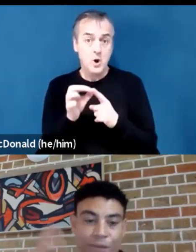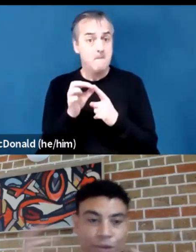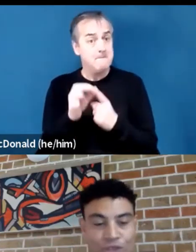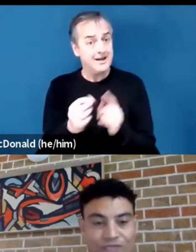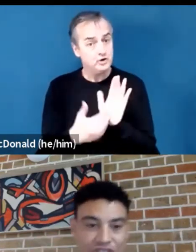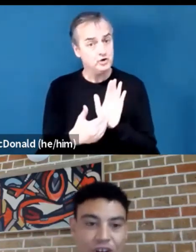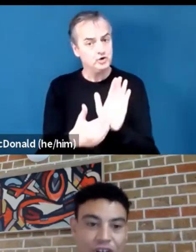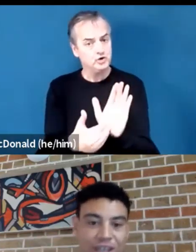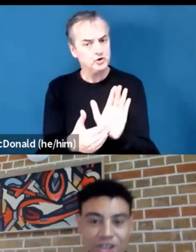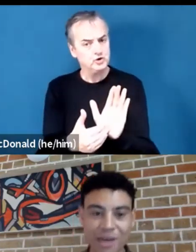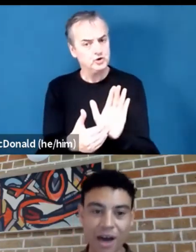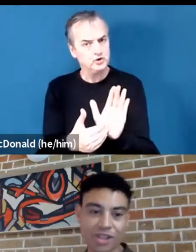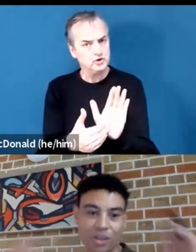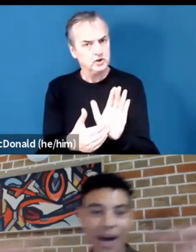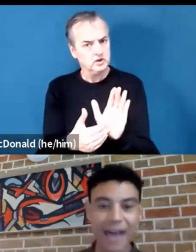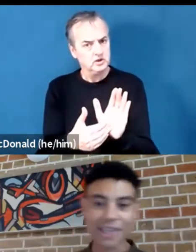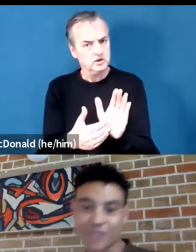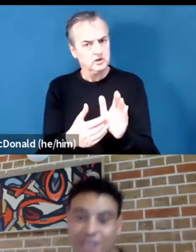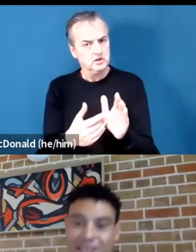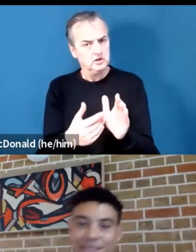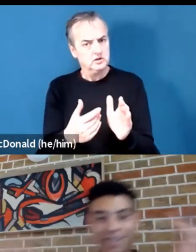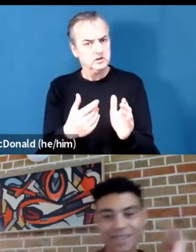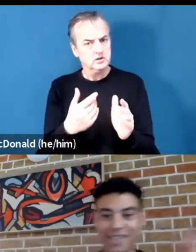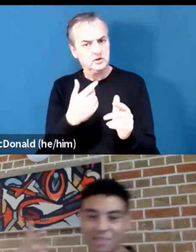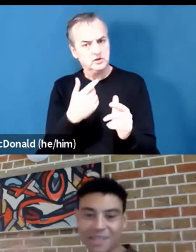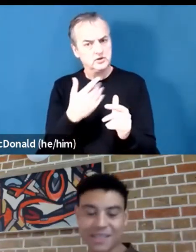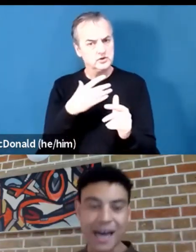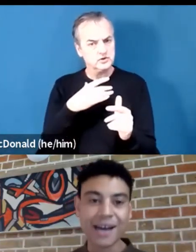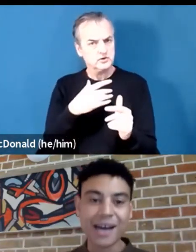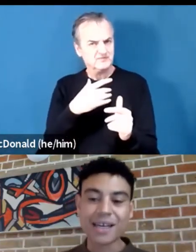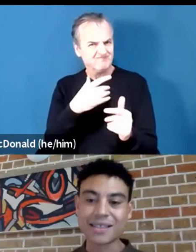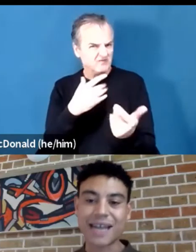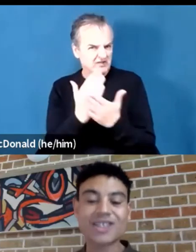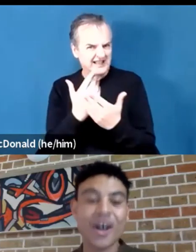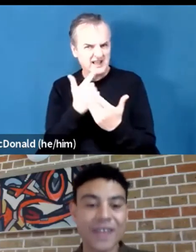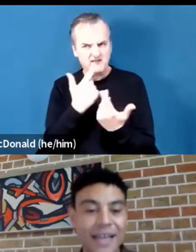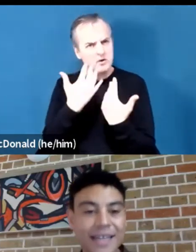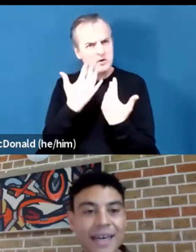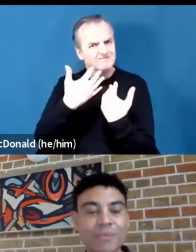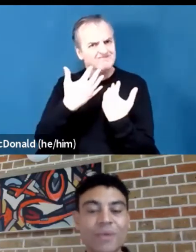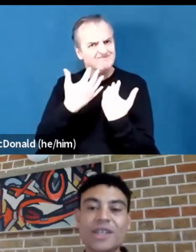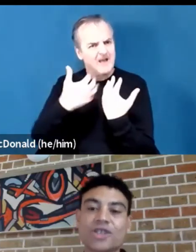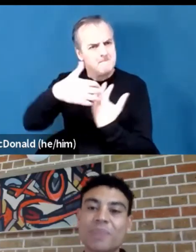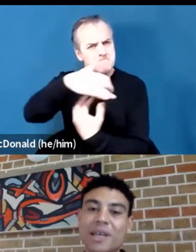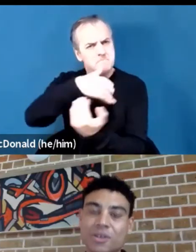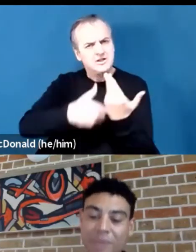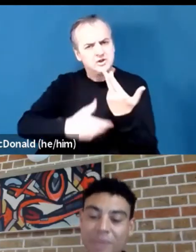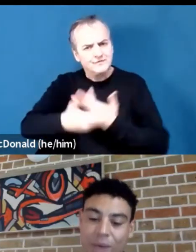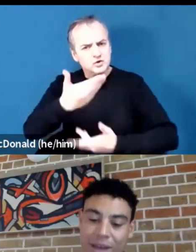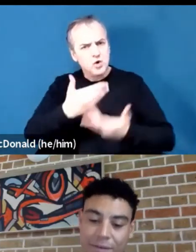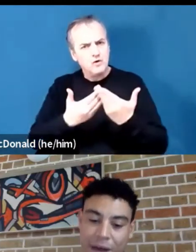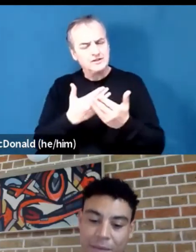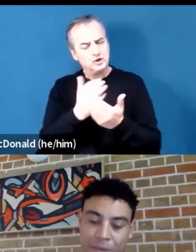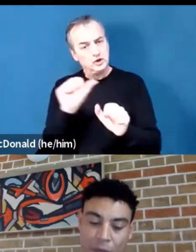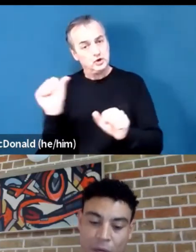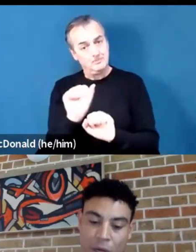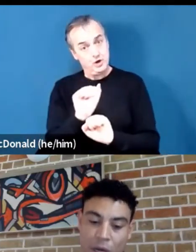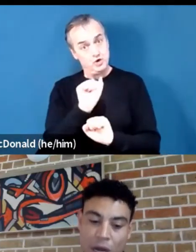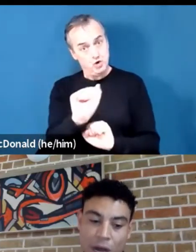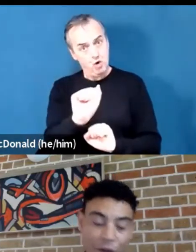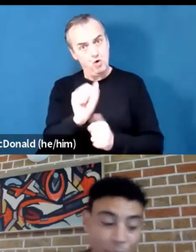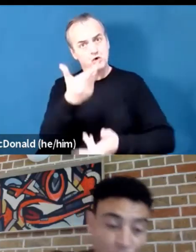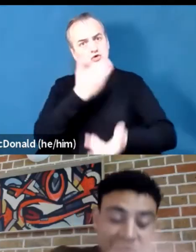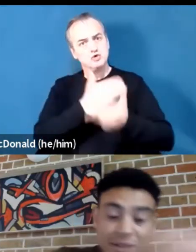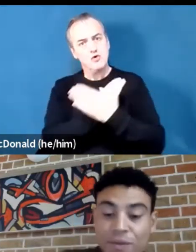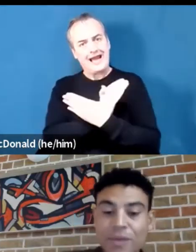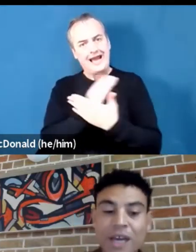like fusion restaurant. It should be like, oh, do you know what our high street needs? It needs this meets that, because that's not the idea. What it should be a way